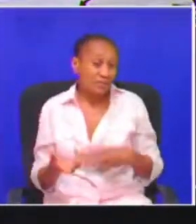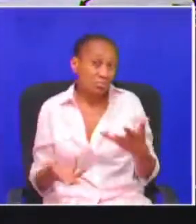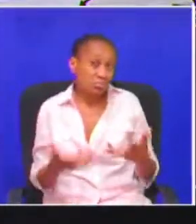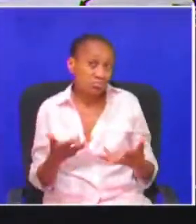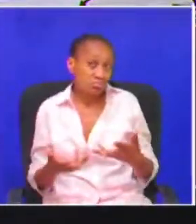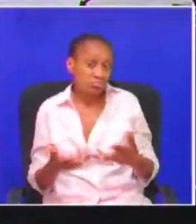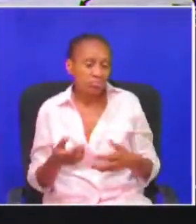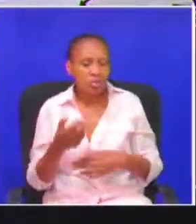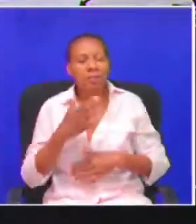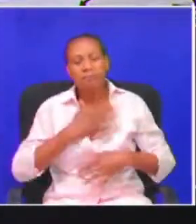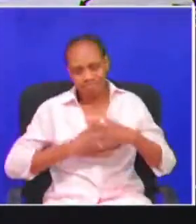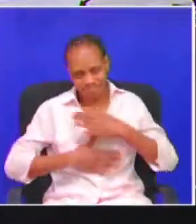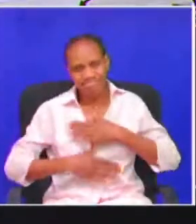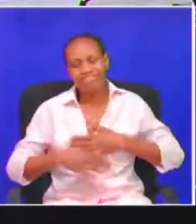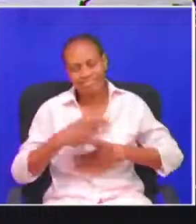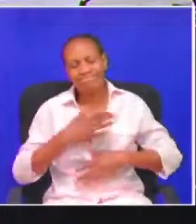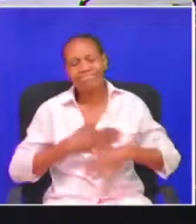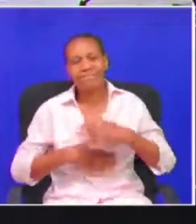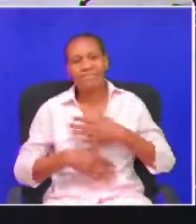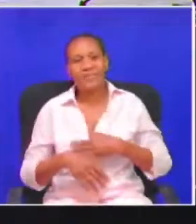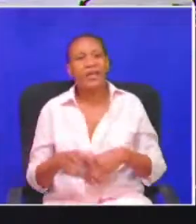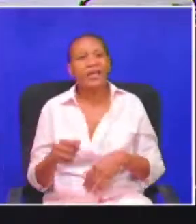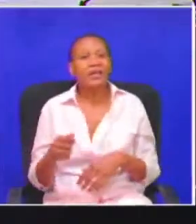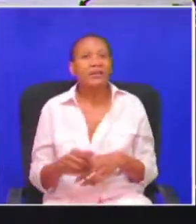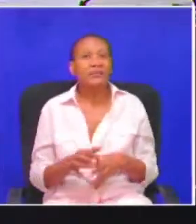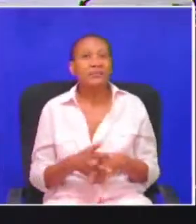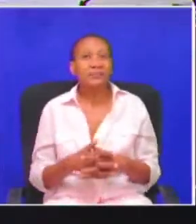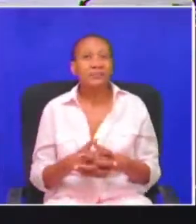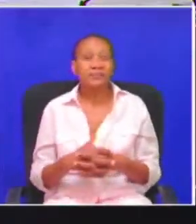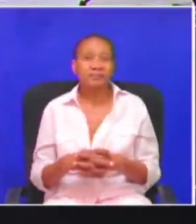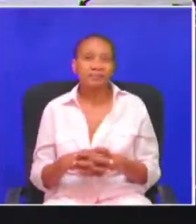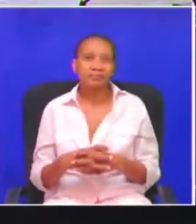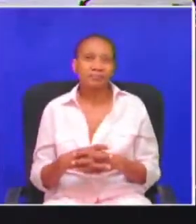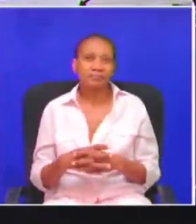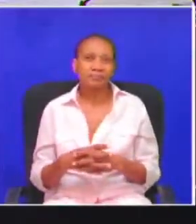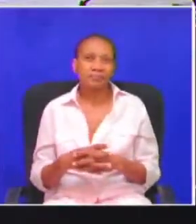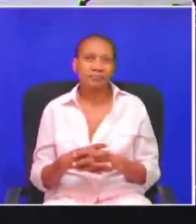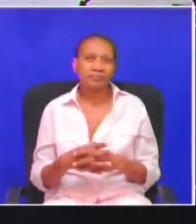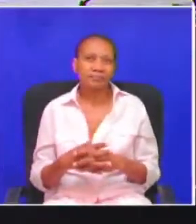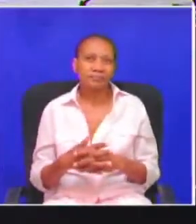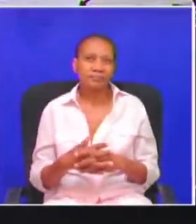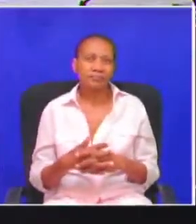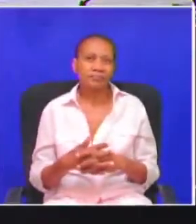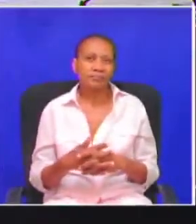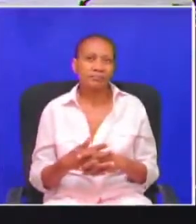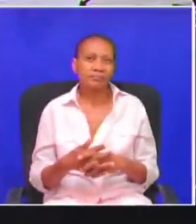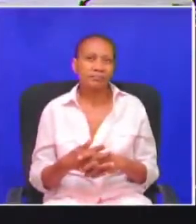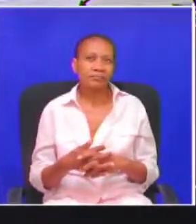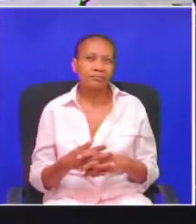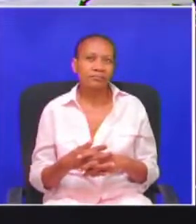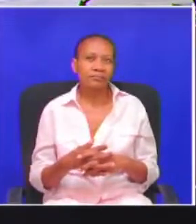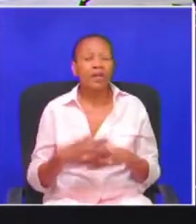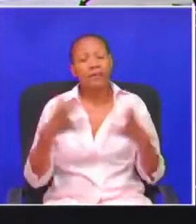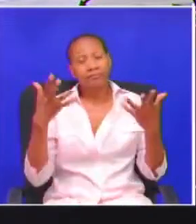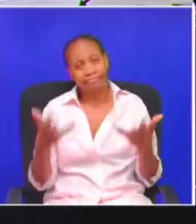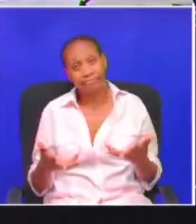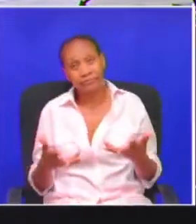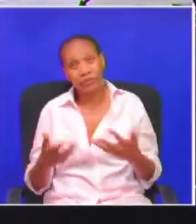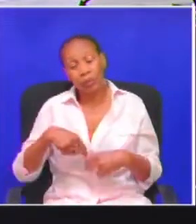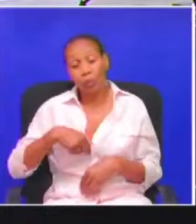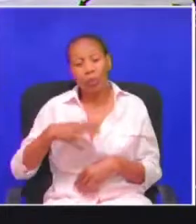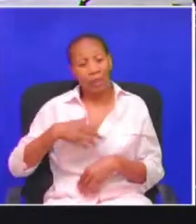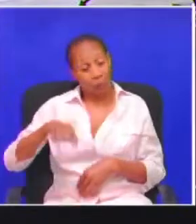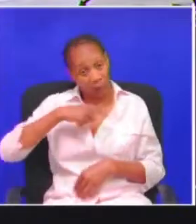more understanding with that, much as we cannot be understanding as South Africans. And of course, we do